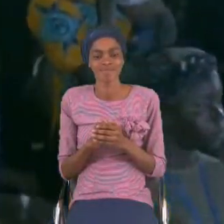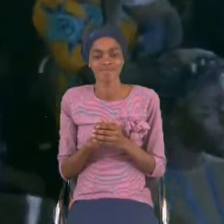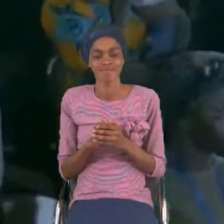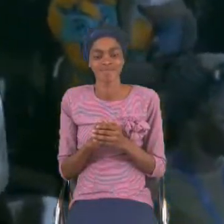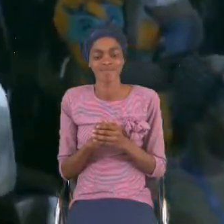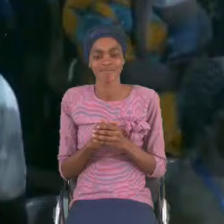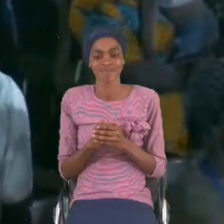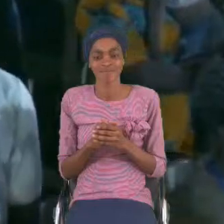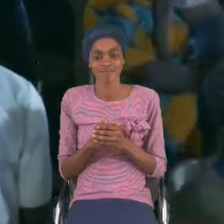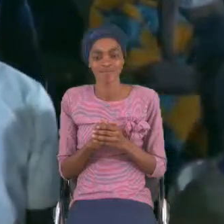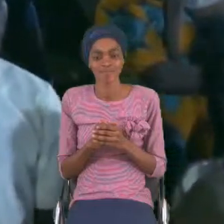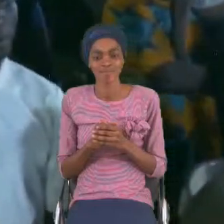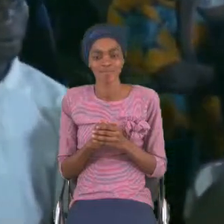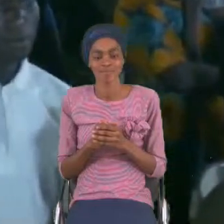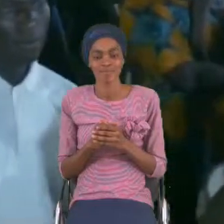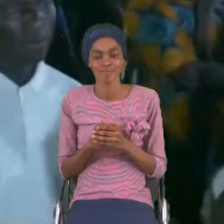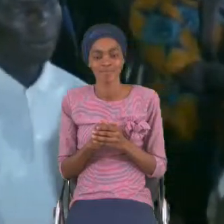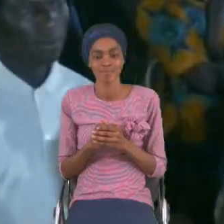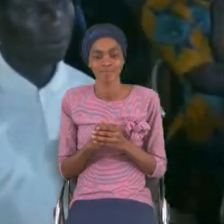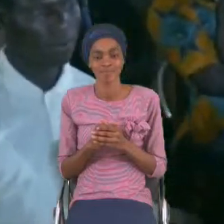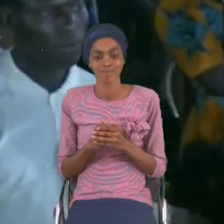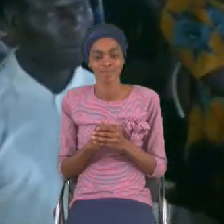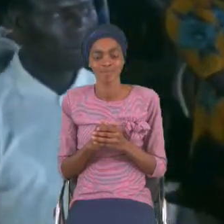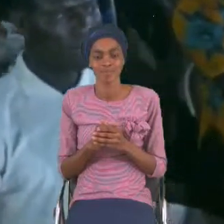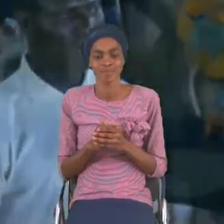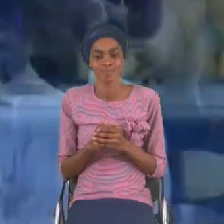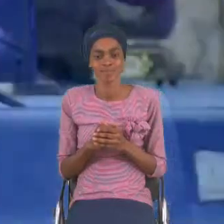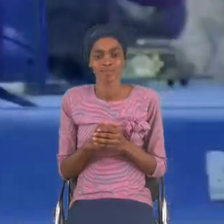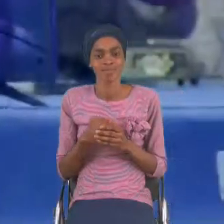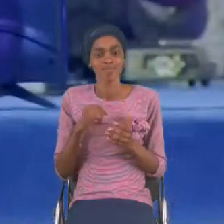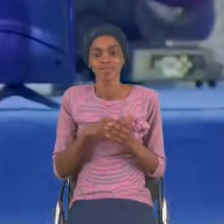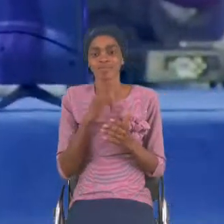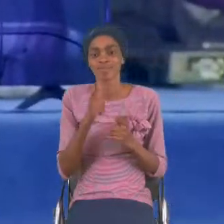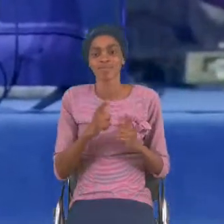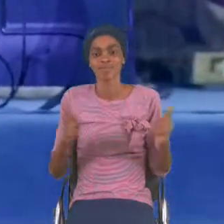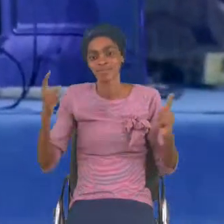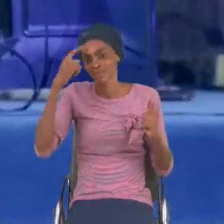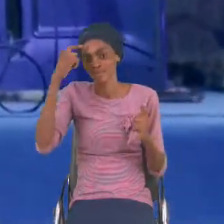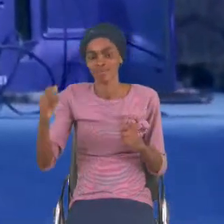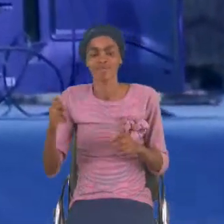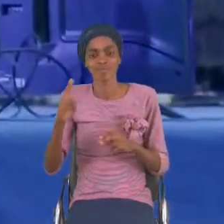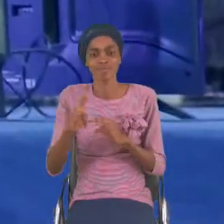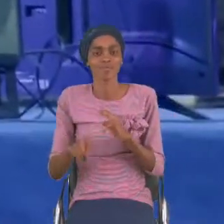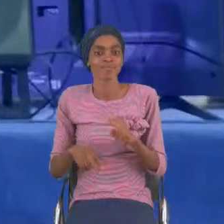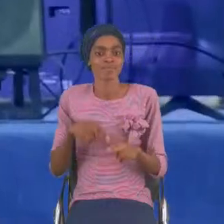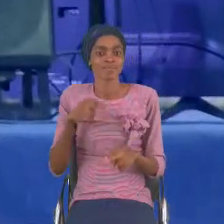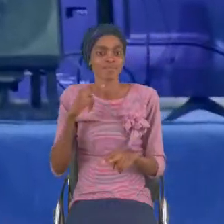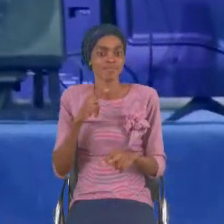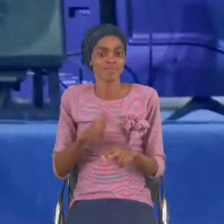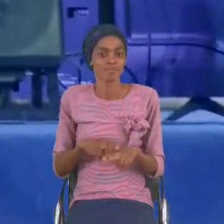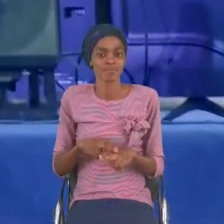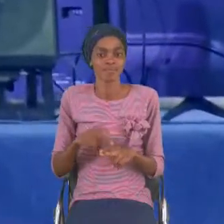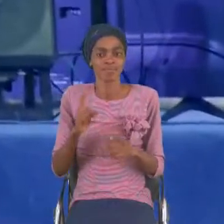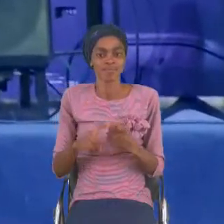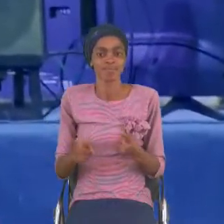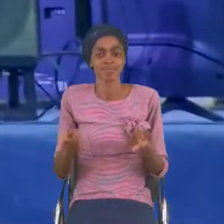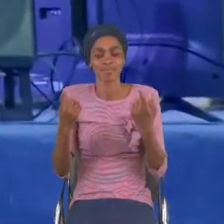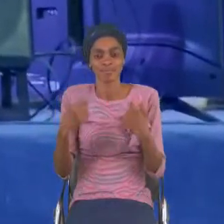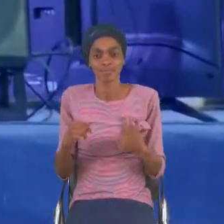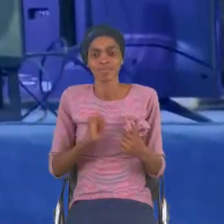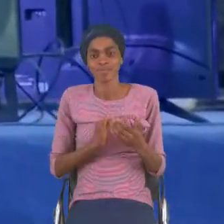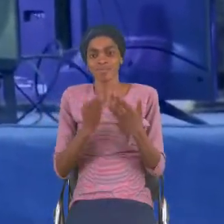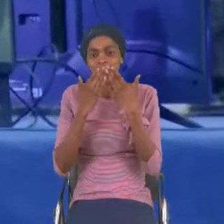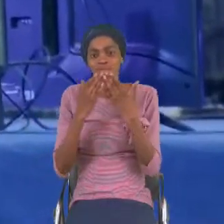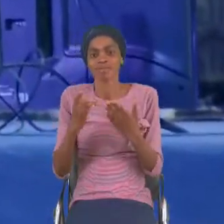is that great for nations to congregate and identify with?